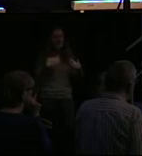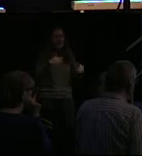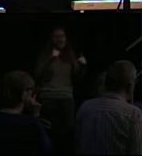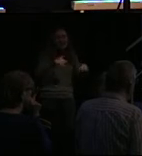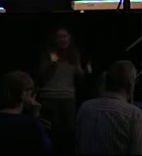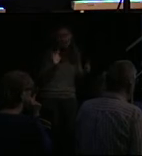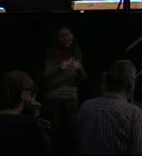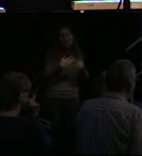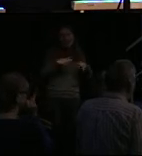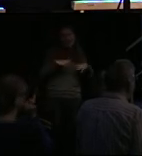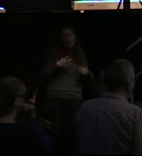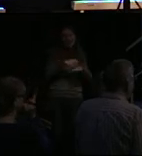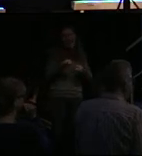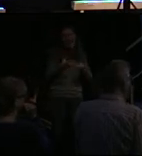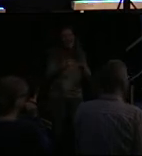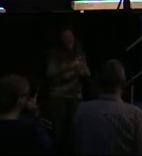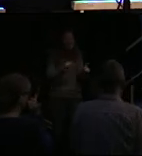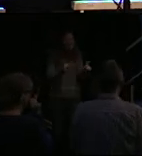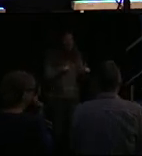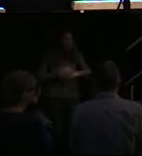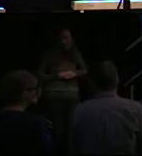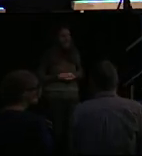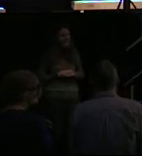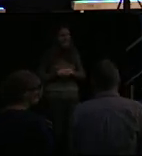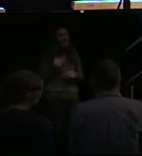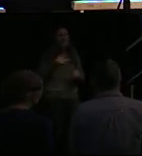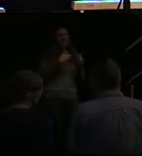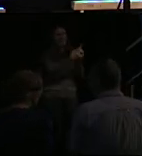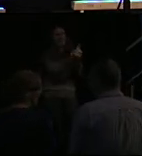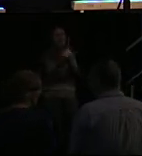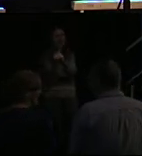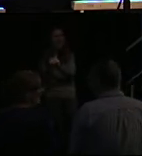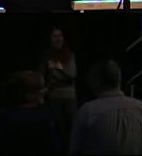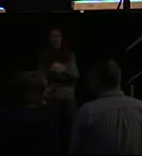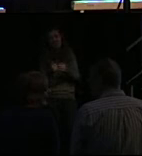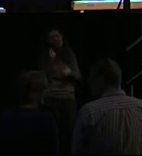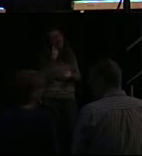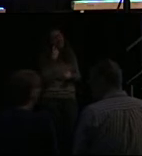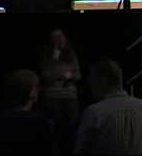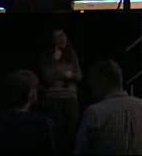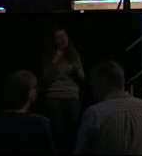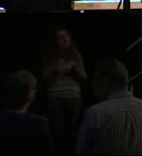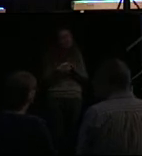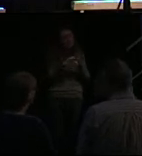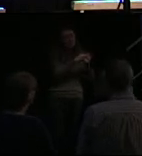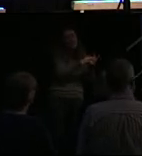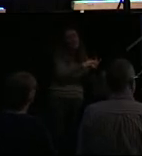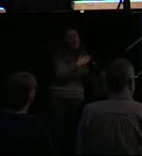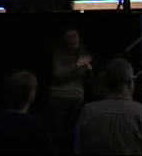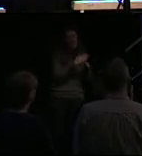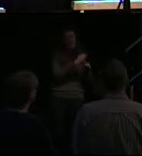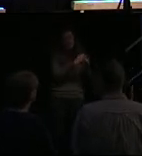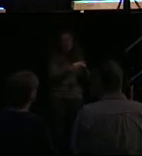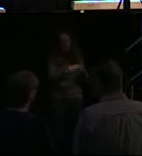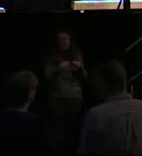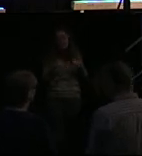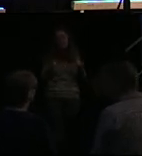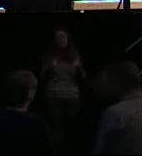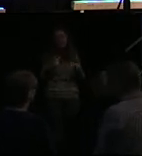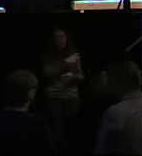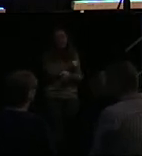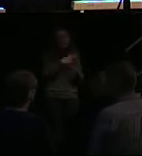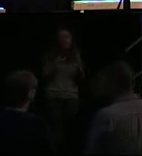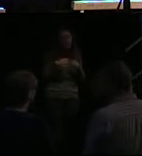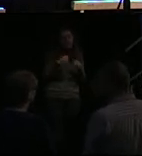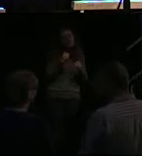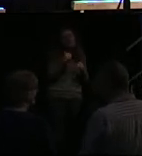long while. But we'd love to meet you. We know it's not always easy for you to connect with different ministry leaders and staff team. It would be